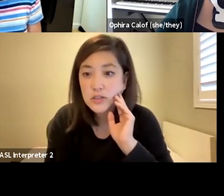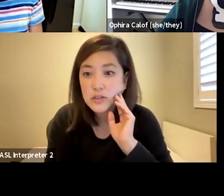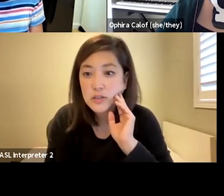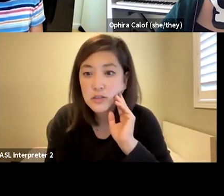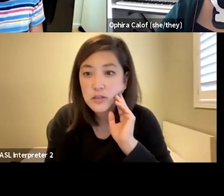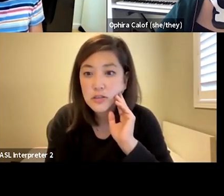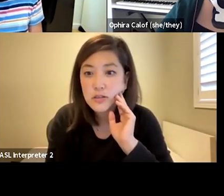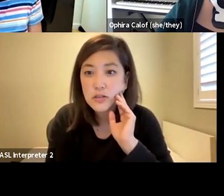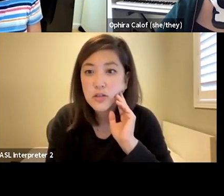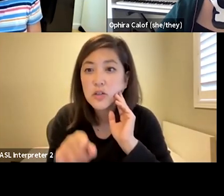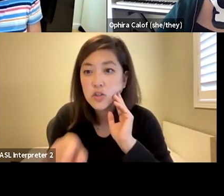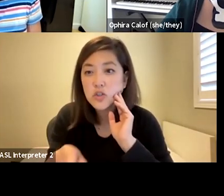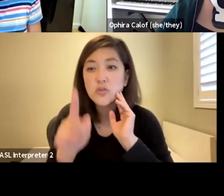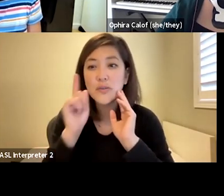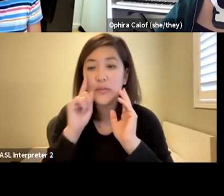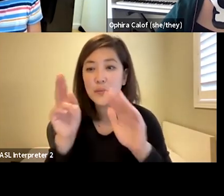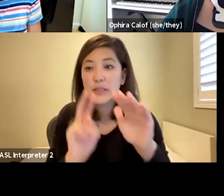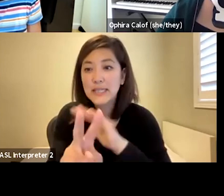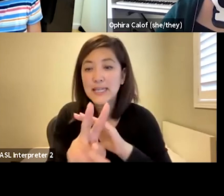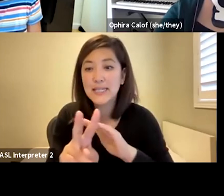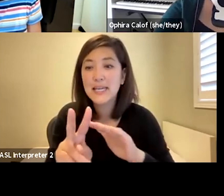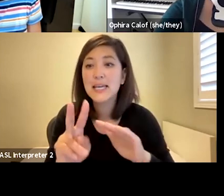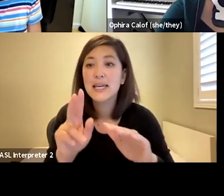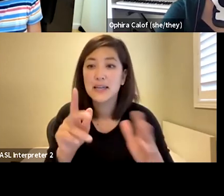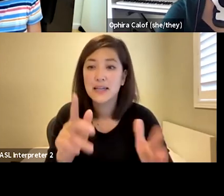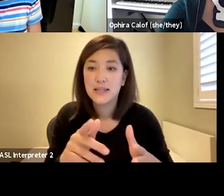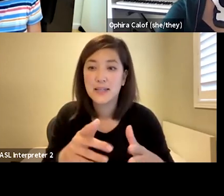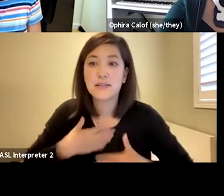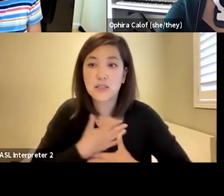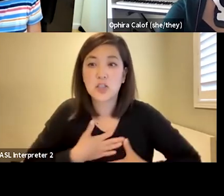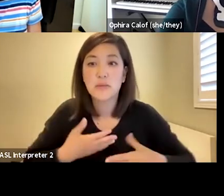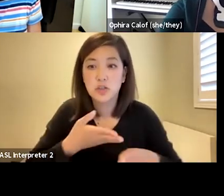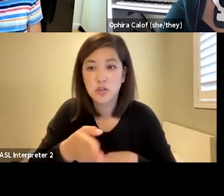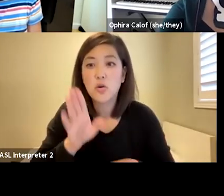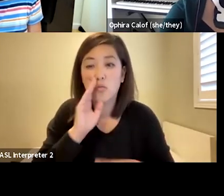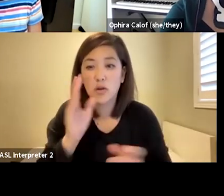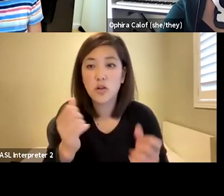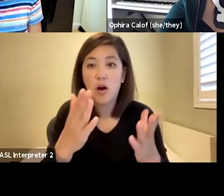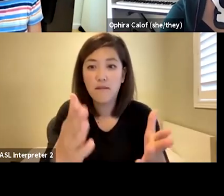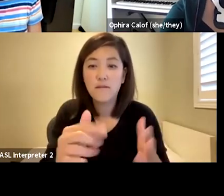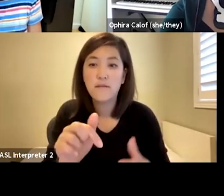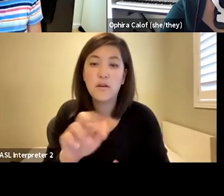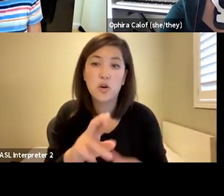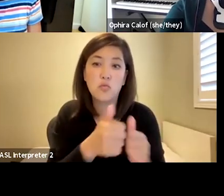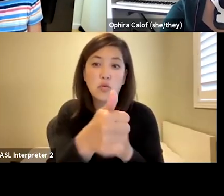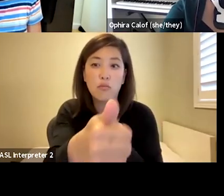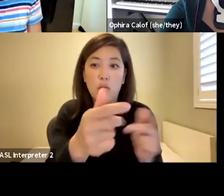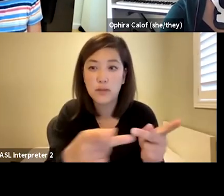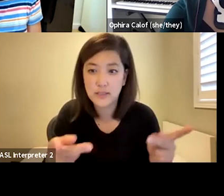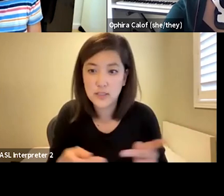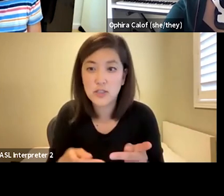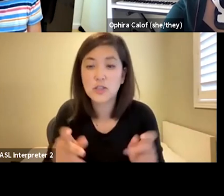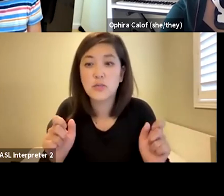predict that the entertainment industry will continue to offer remote positions where possible following the COVID-19 pandemic to allow